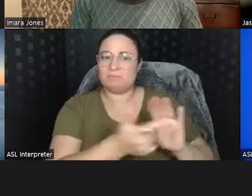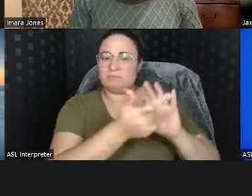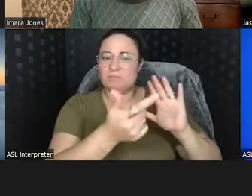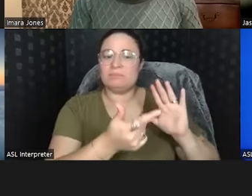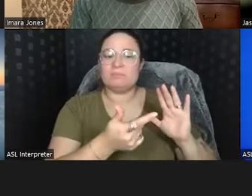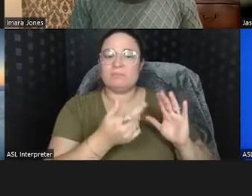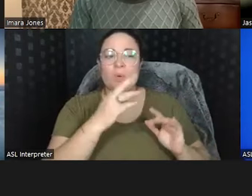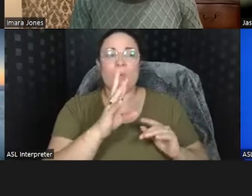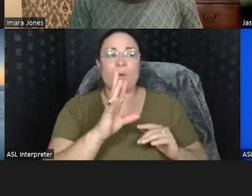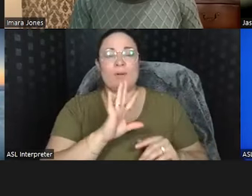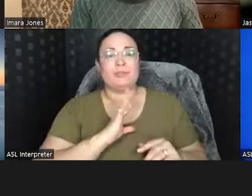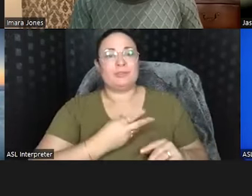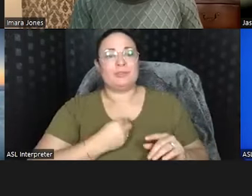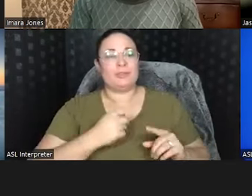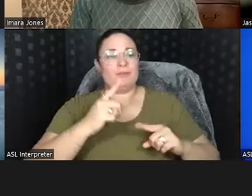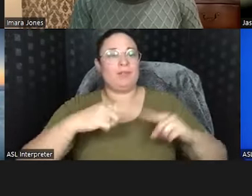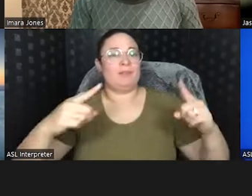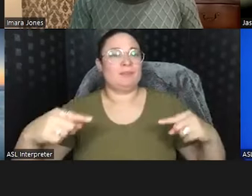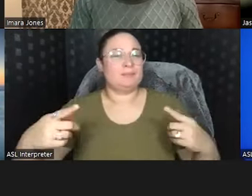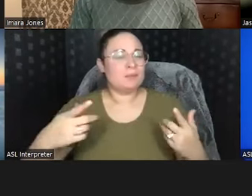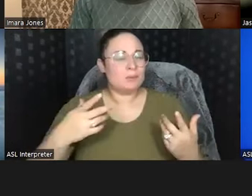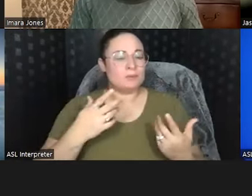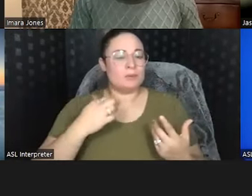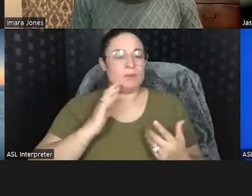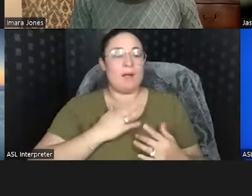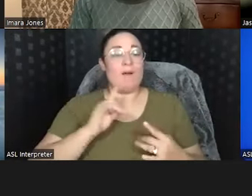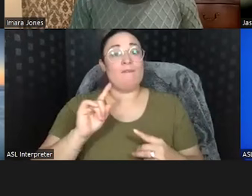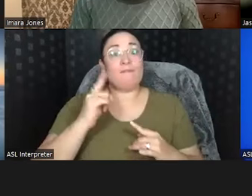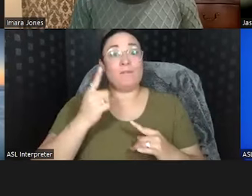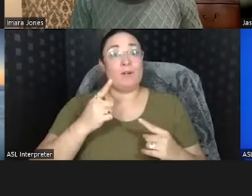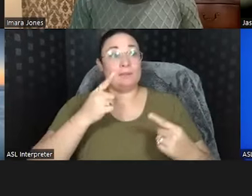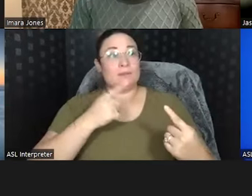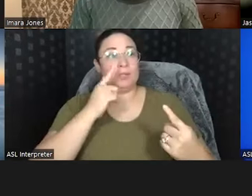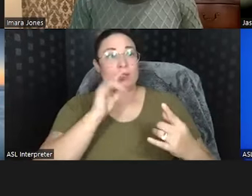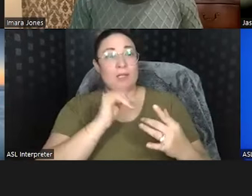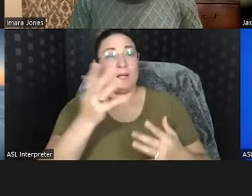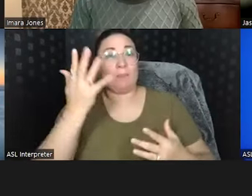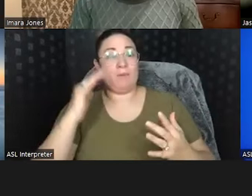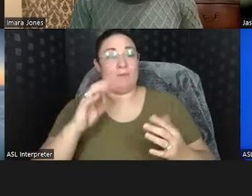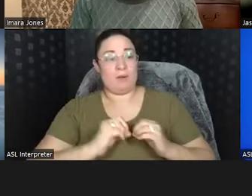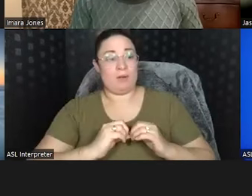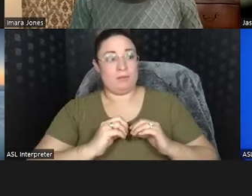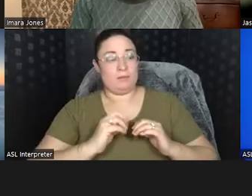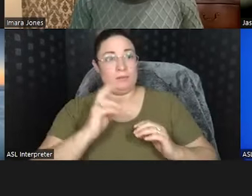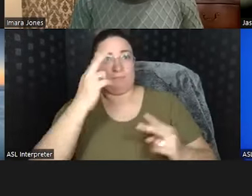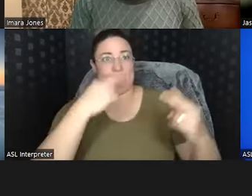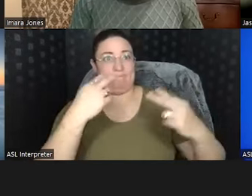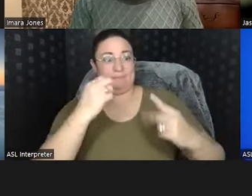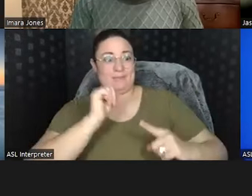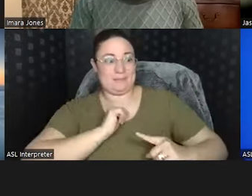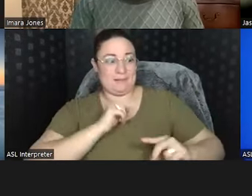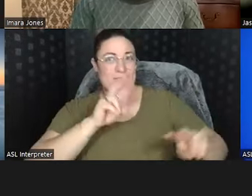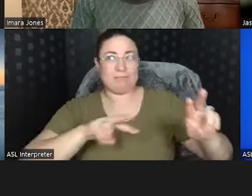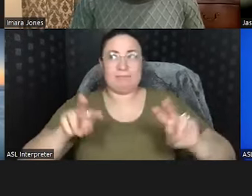to understand that our first fight is to really decolonize how we look and see ourselves. Even